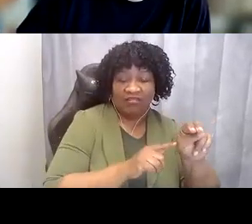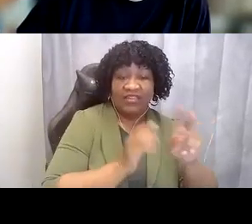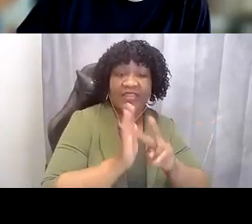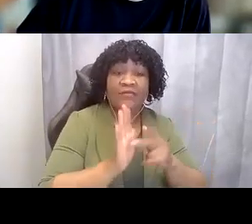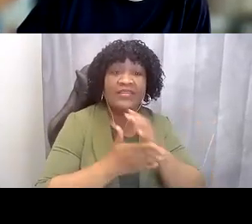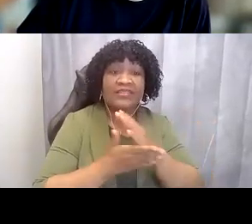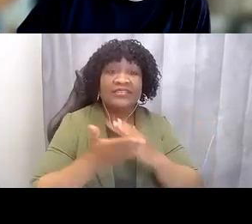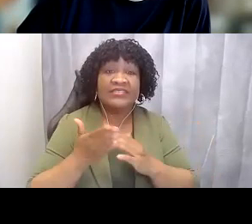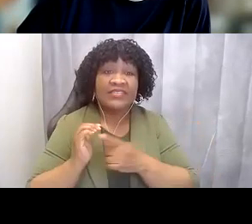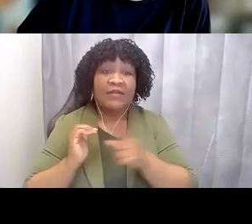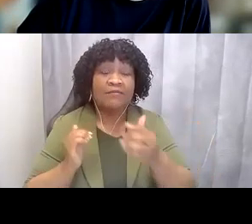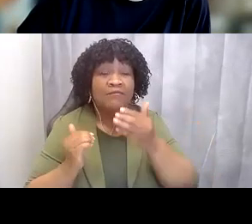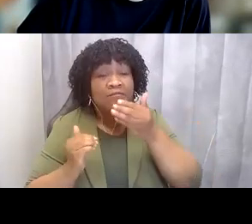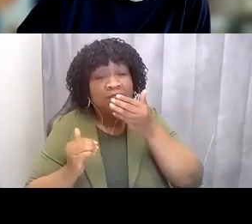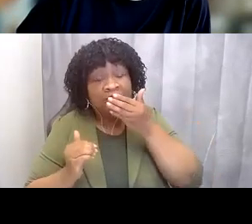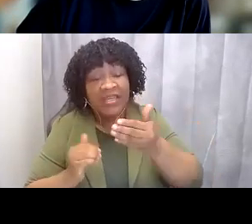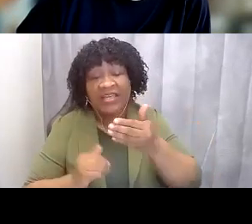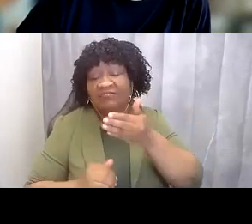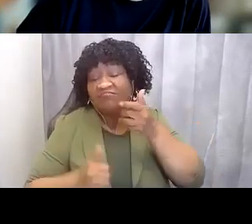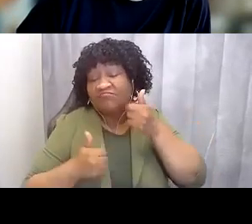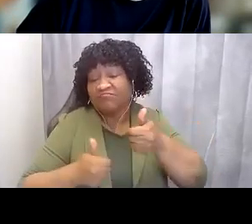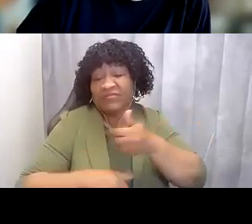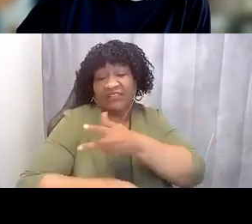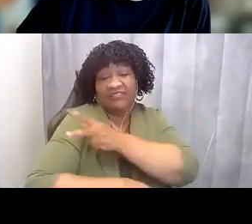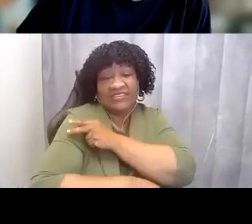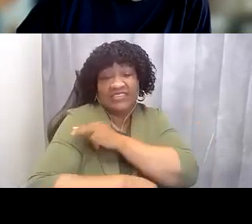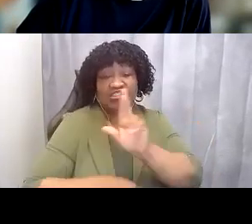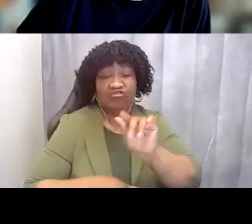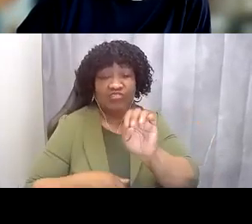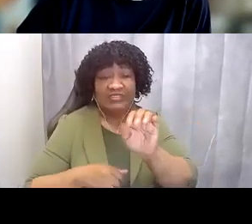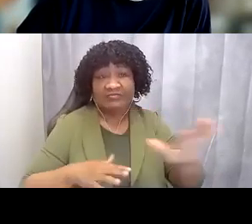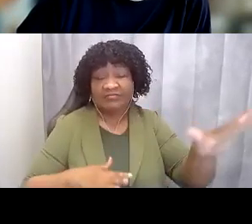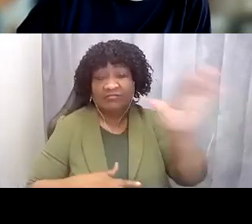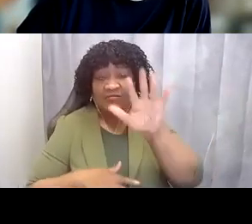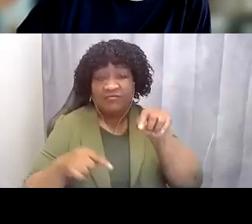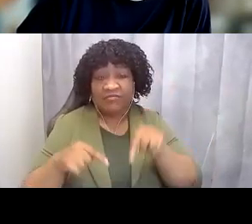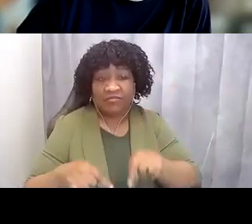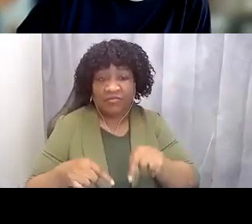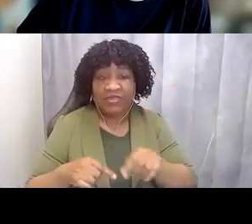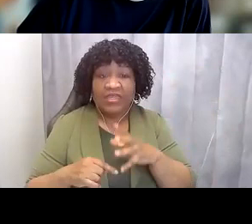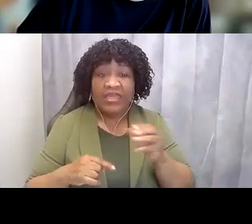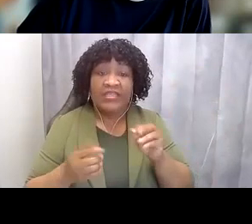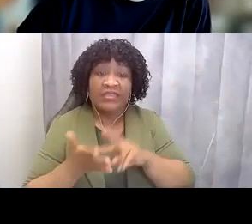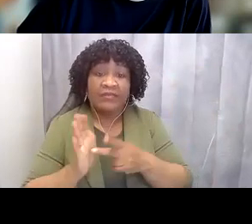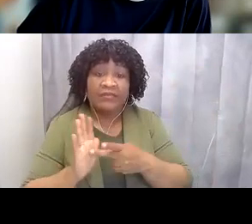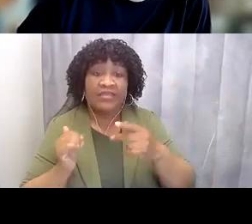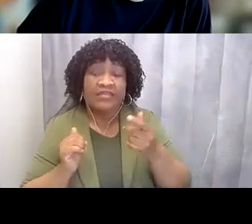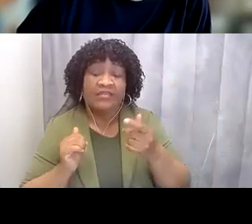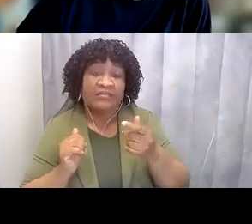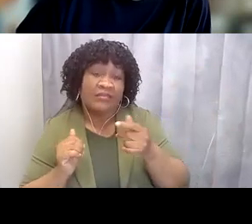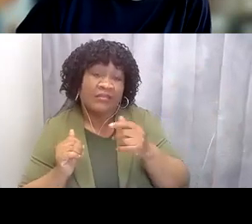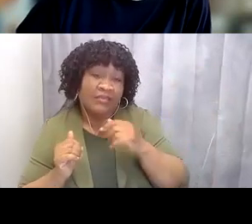best vaccination rates in the country. Unfortunately, our booster rates are not as high as we'd like them to